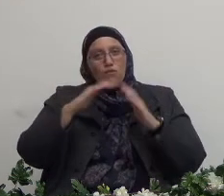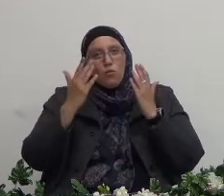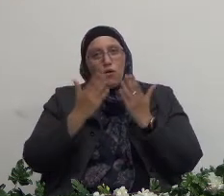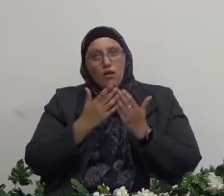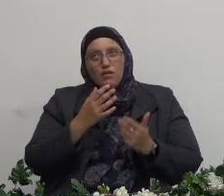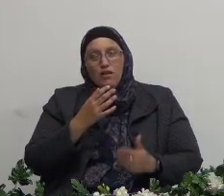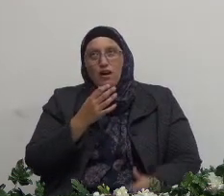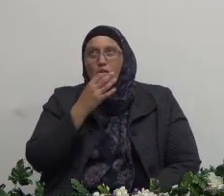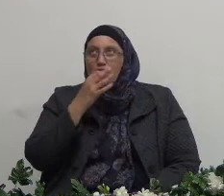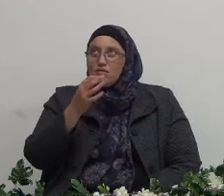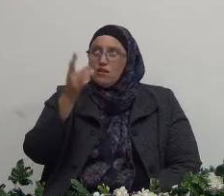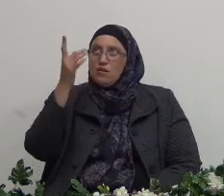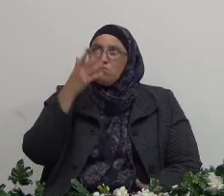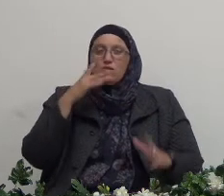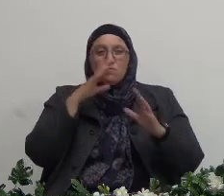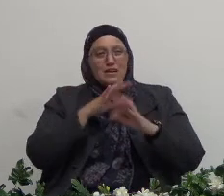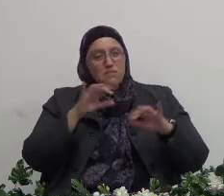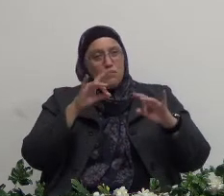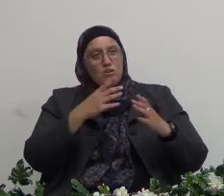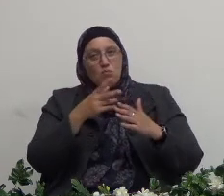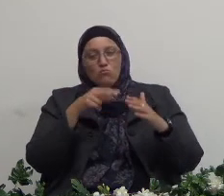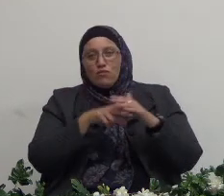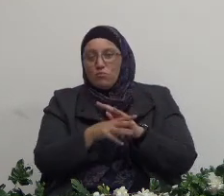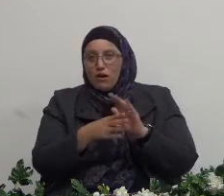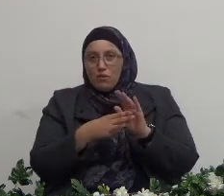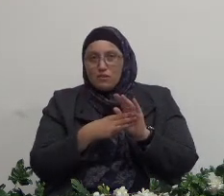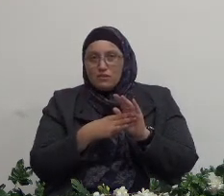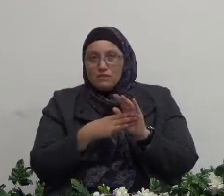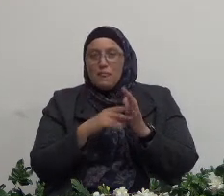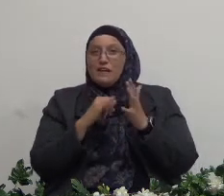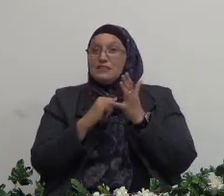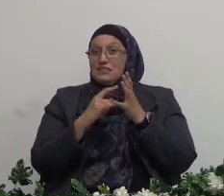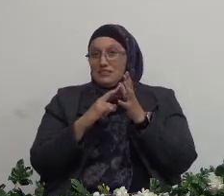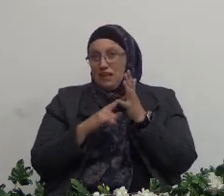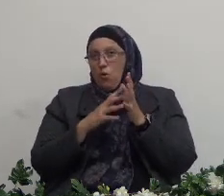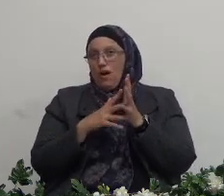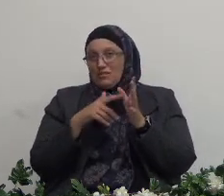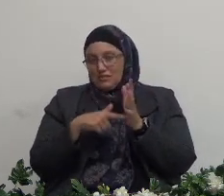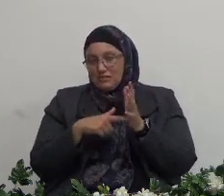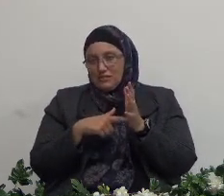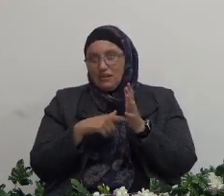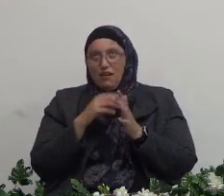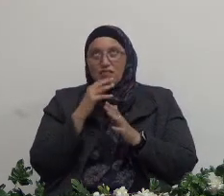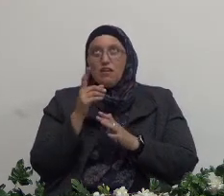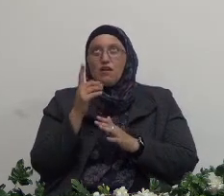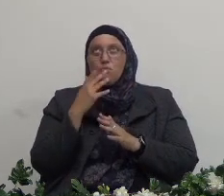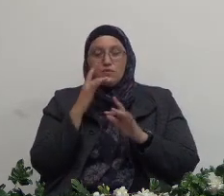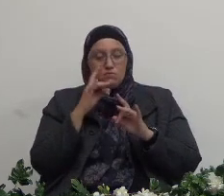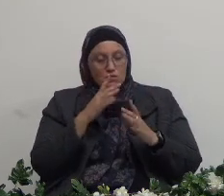wa alihi at-tayyibin at-tahirin. Can I get up?